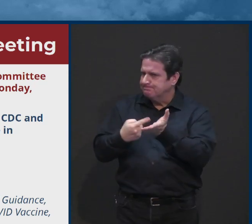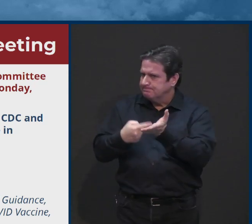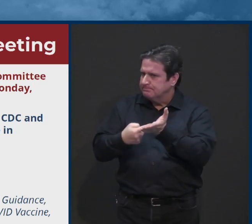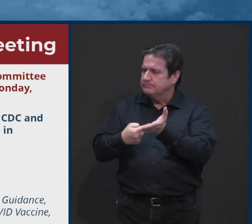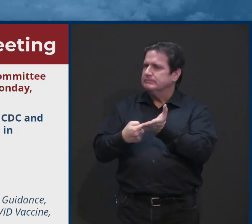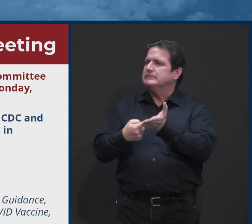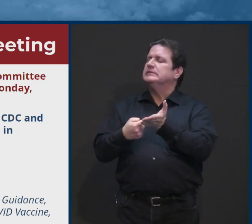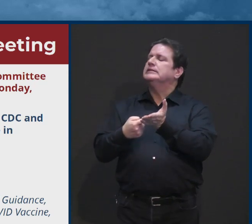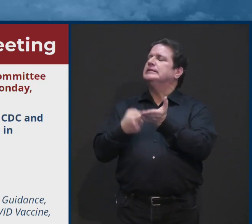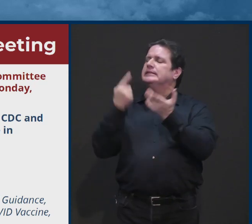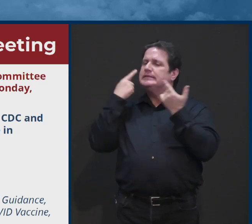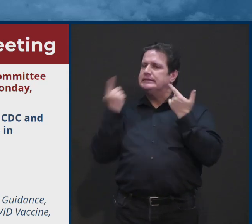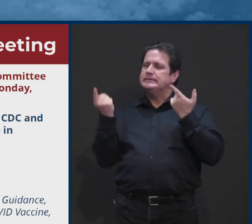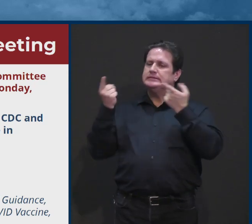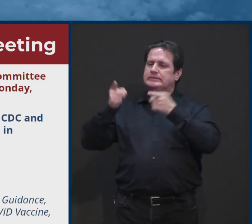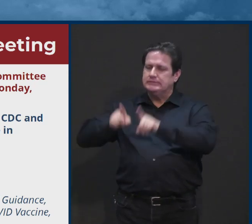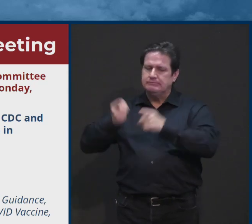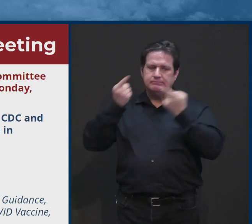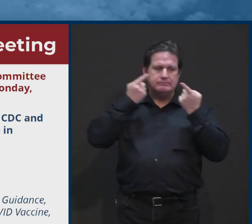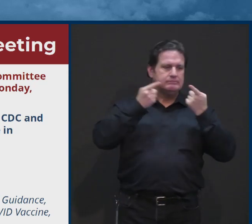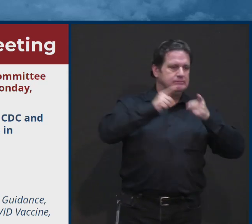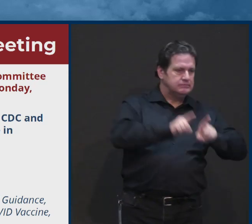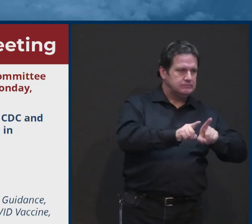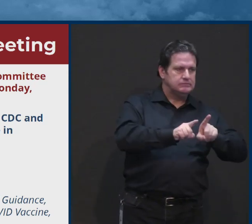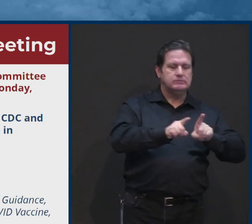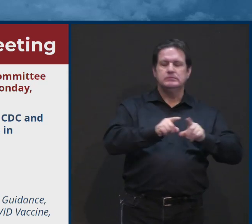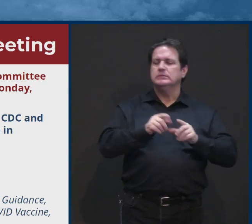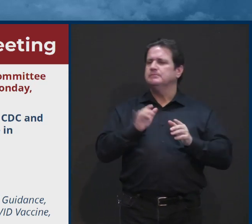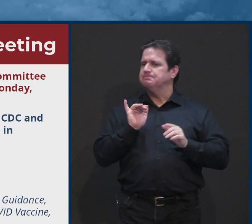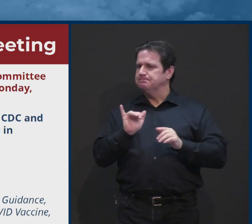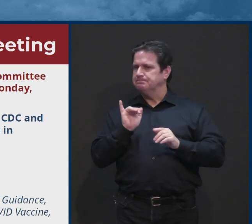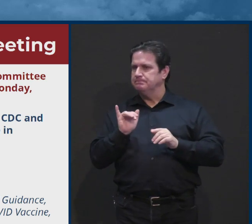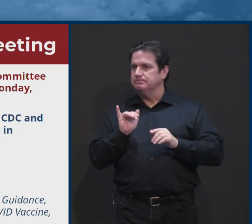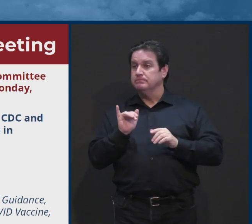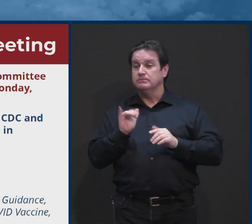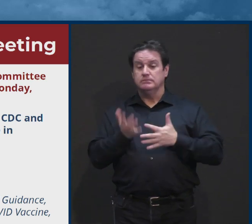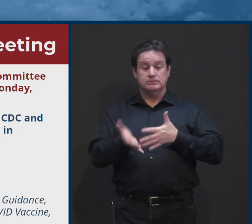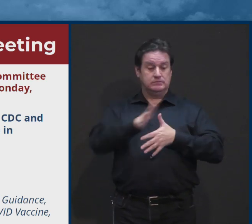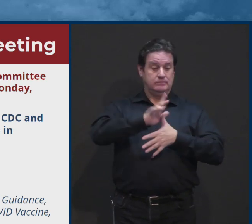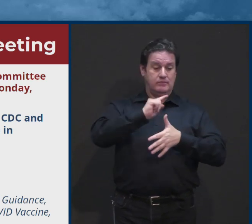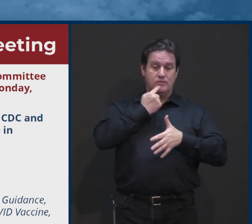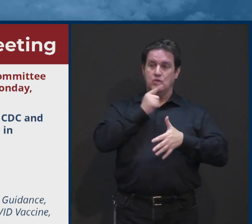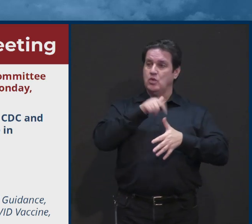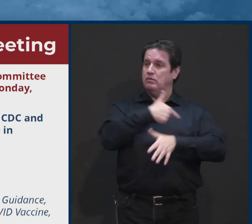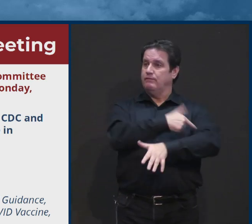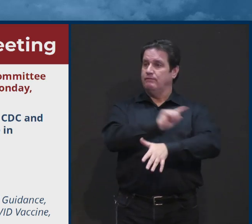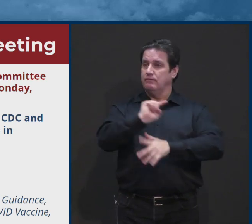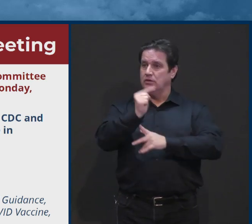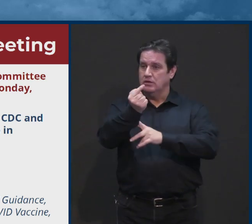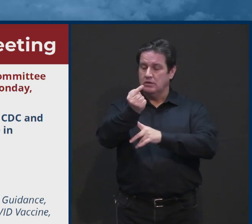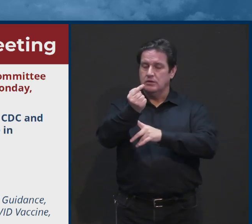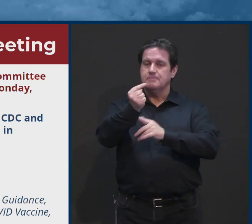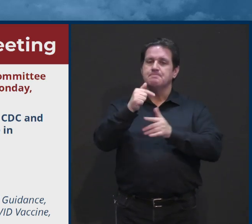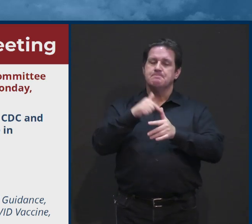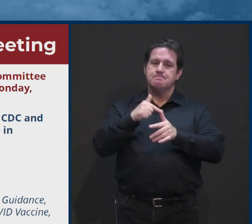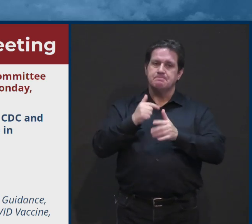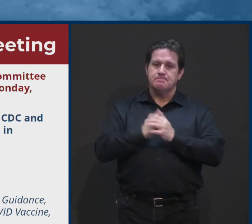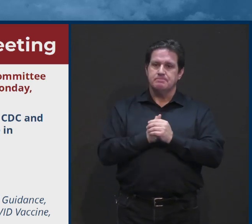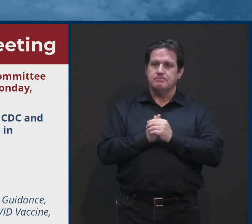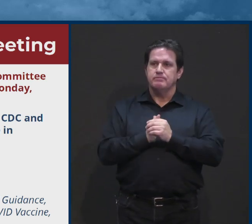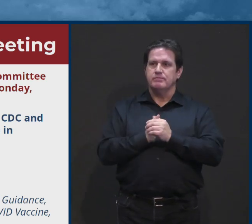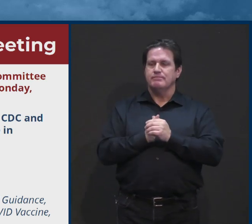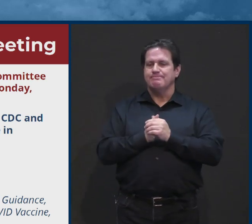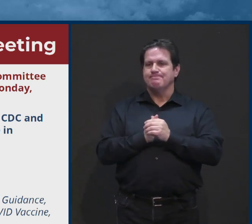clearly consensus in our group as well as ACIP that the first group that should be getting the vaccine are